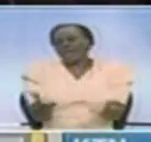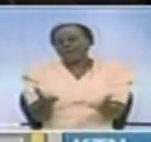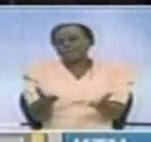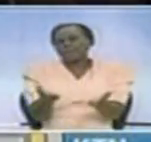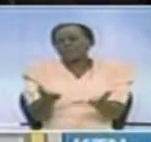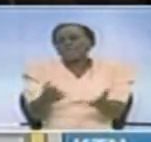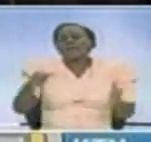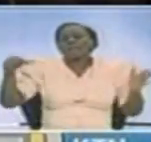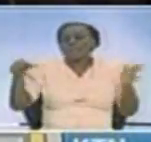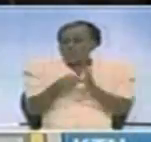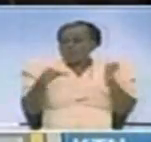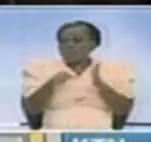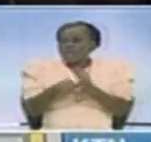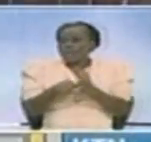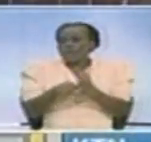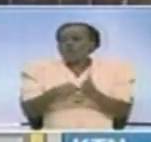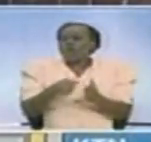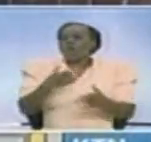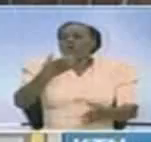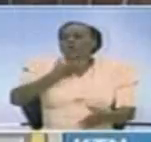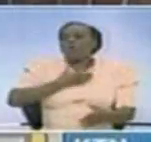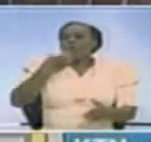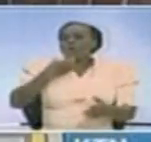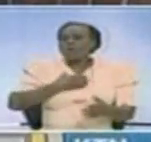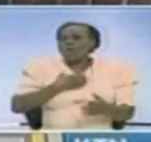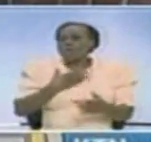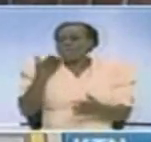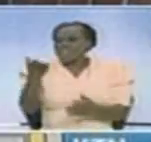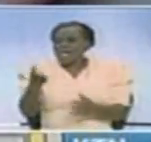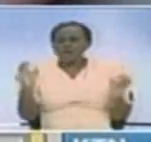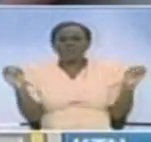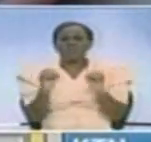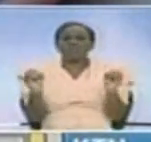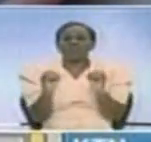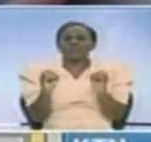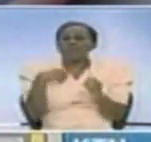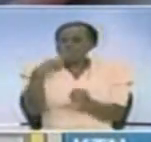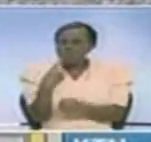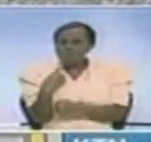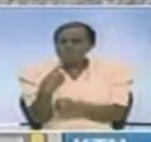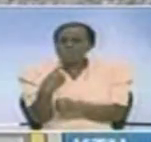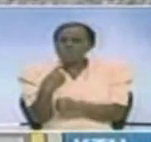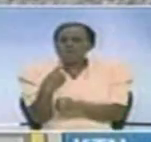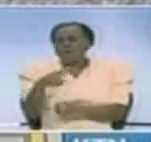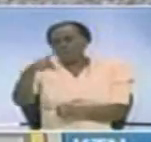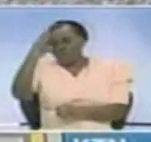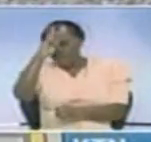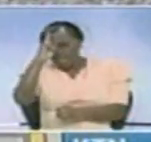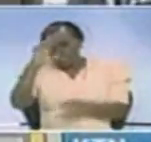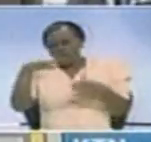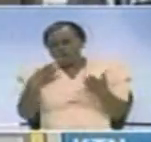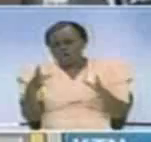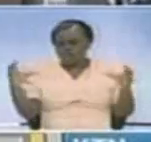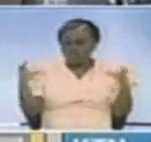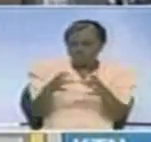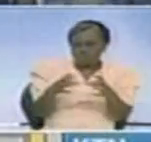The real problem is that who owns the night in that area? Is it a militia or is it the police? Is it the